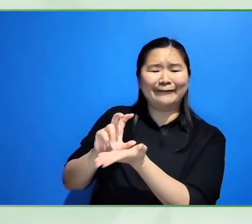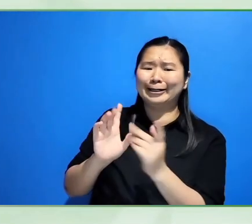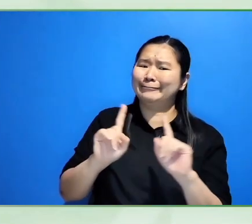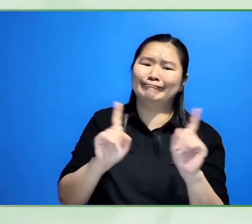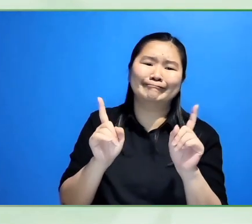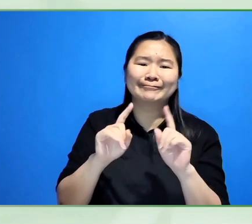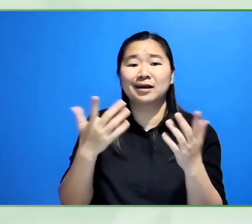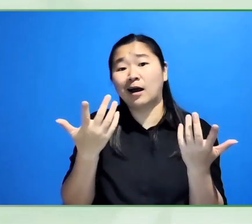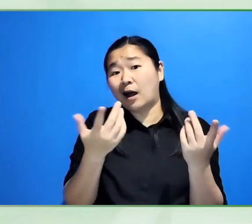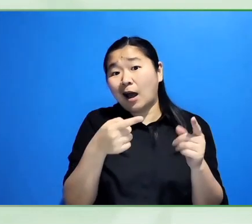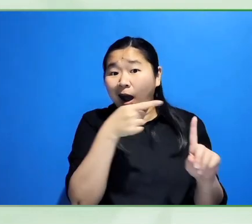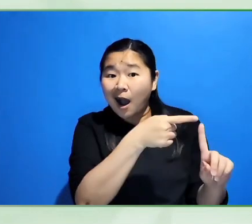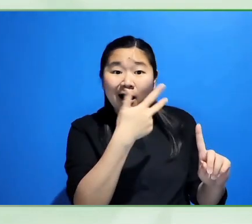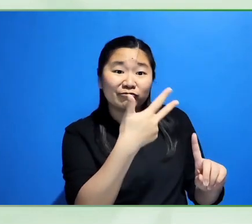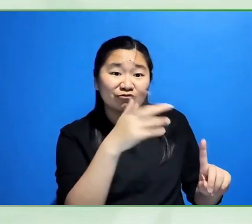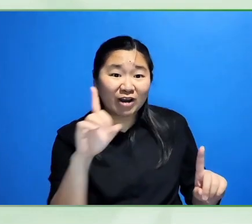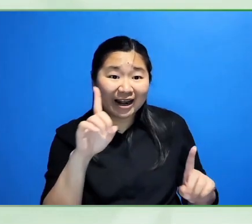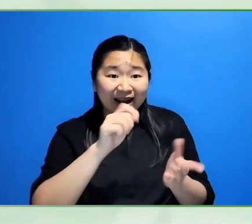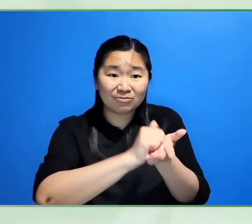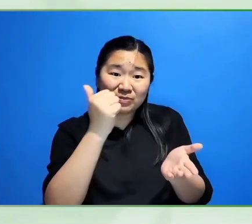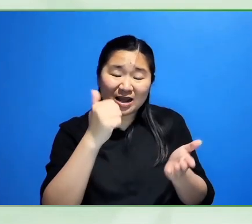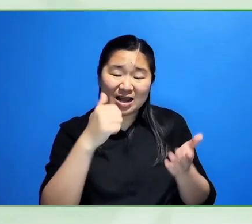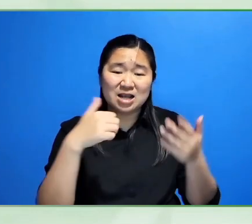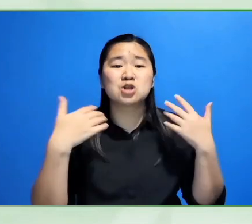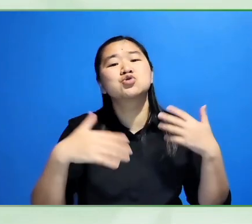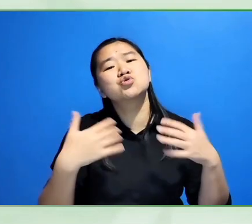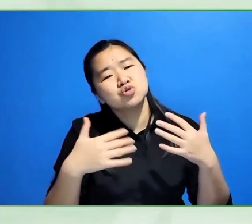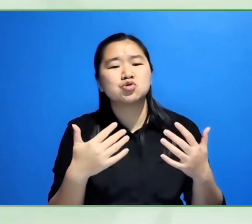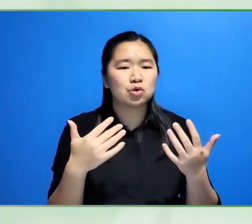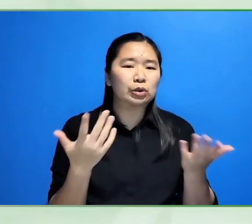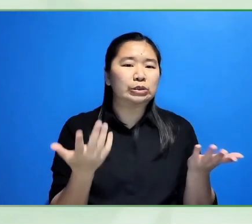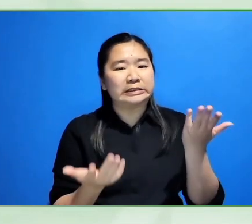Thank you. Mohammed? Anyone else? Yes?